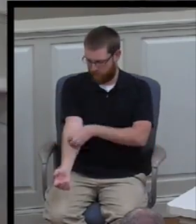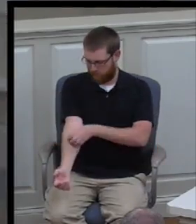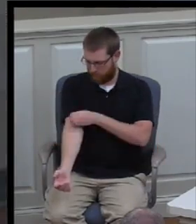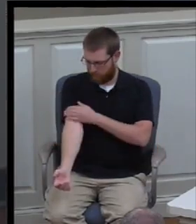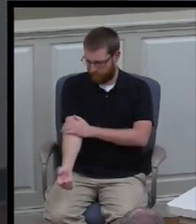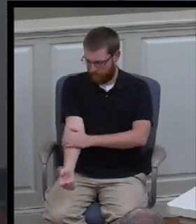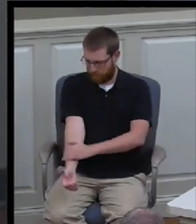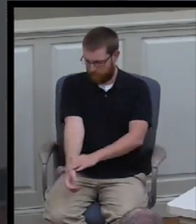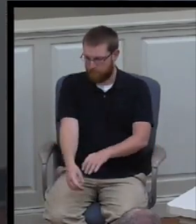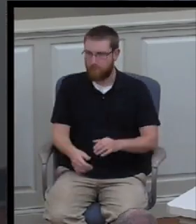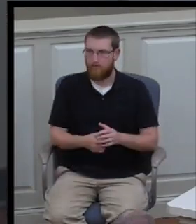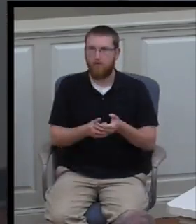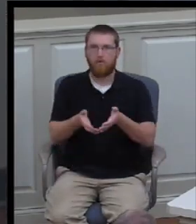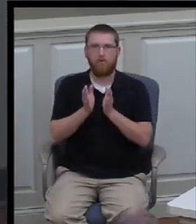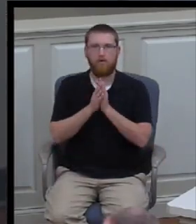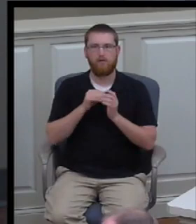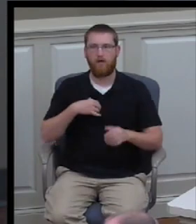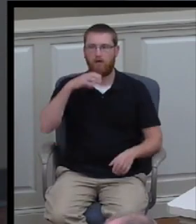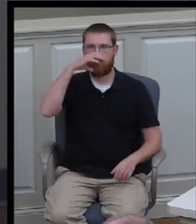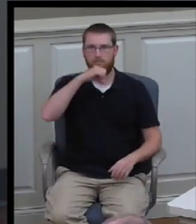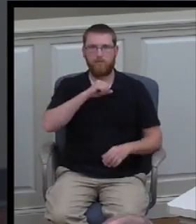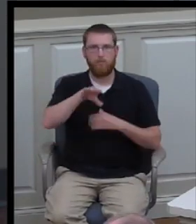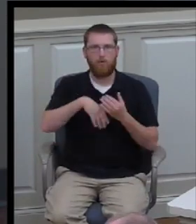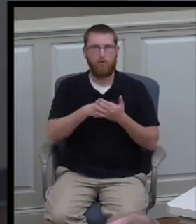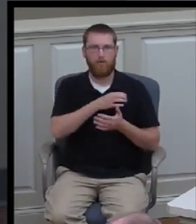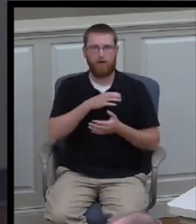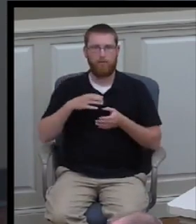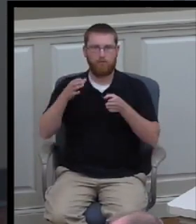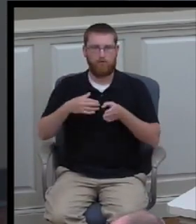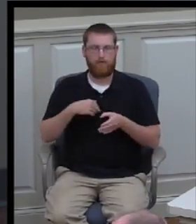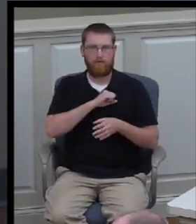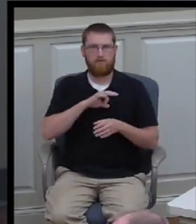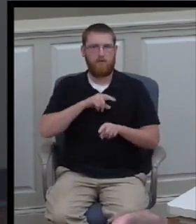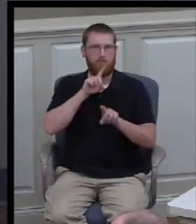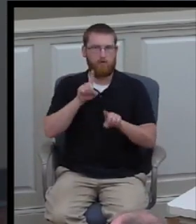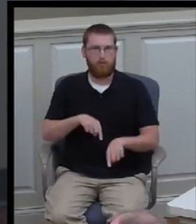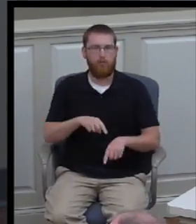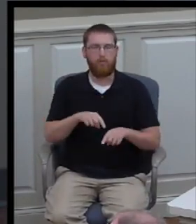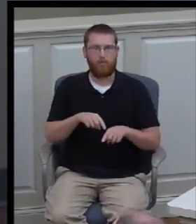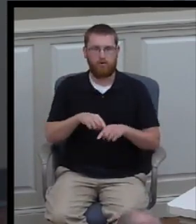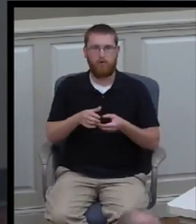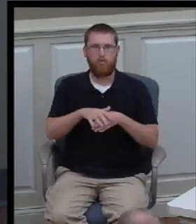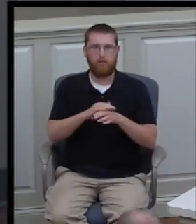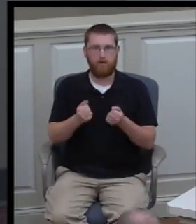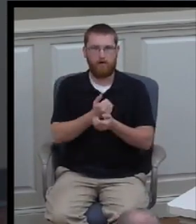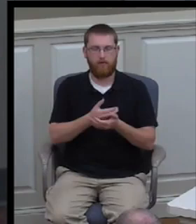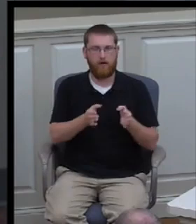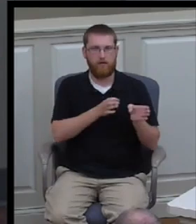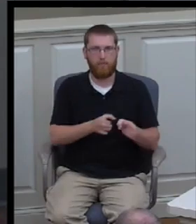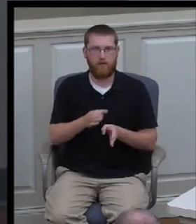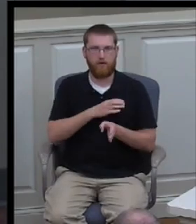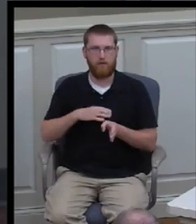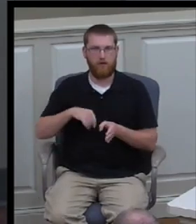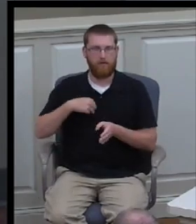the request. I'm assuming all the commissioners got the staff report and the color exhibits. The Planning Commission had a hearing on